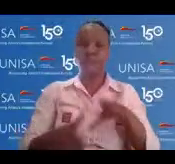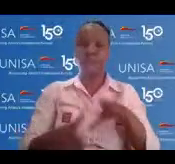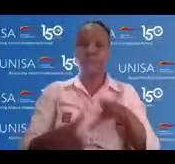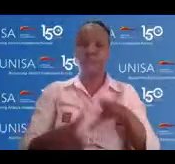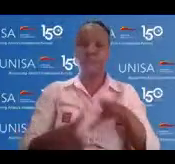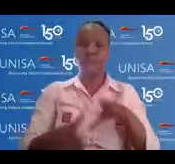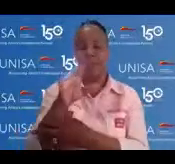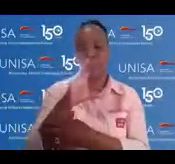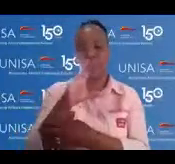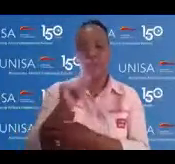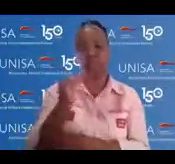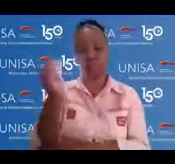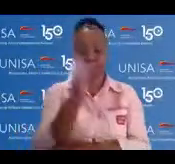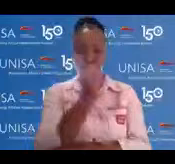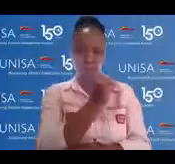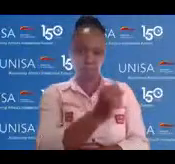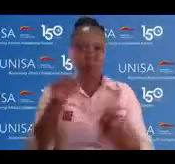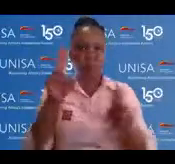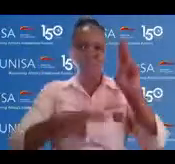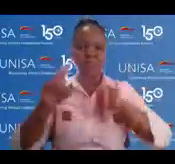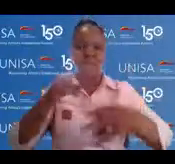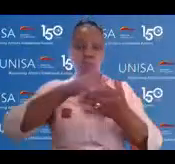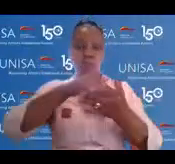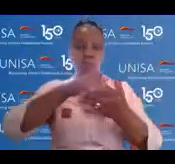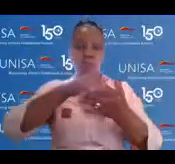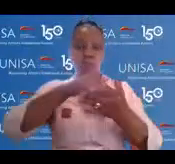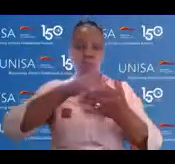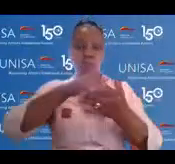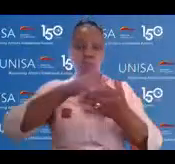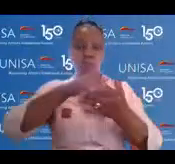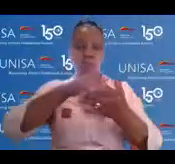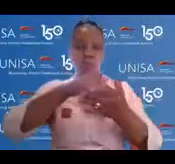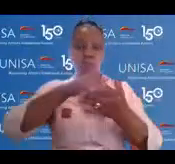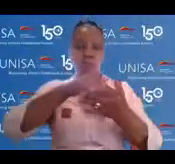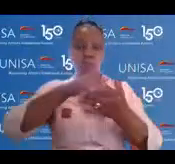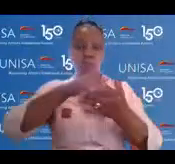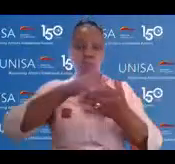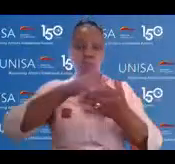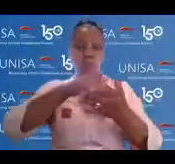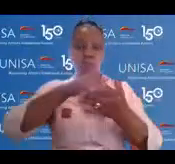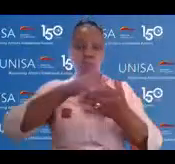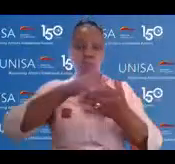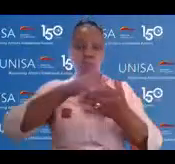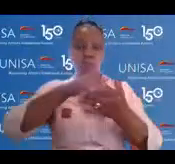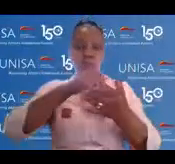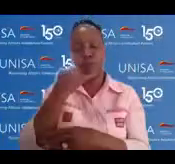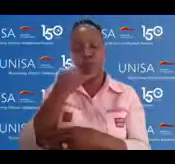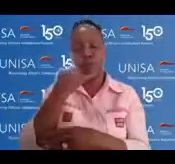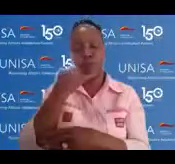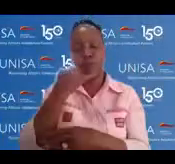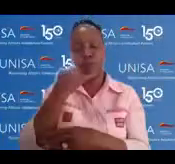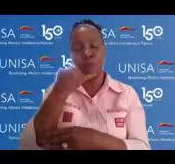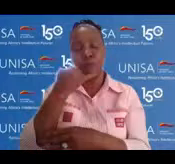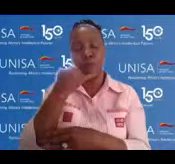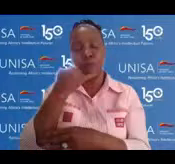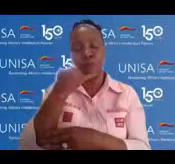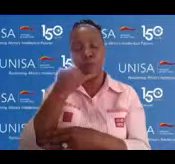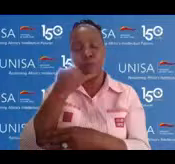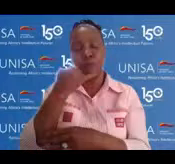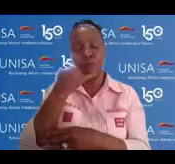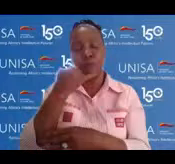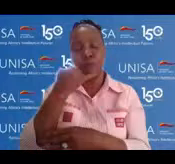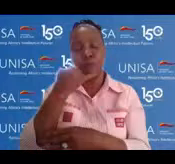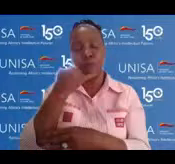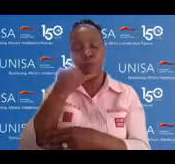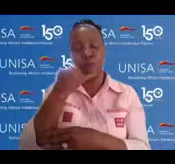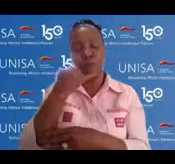Invigilating app. Now that's a different little guy. It works on your smartphone only, and then we're going to also show you how that works. Now the nice thing is we've